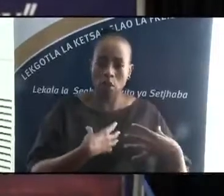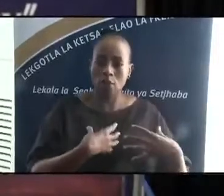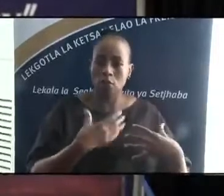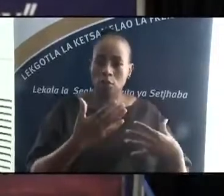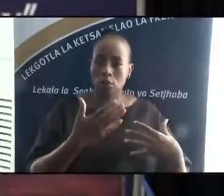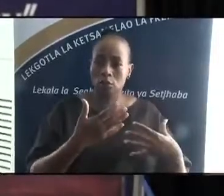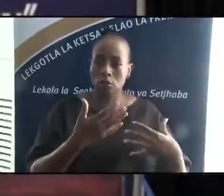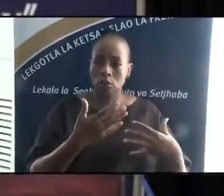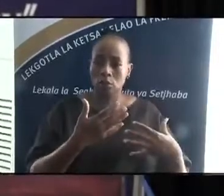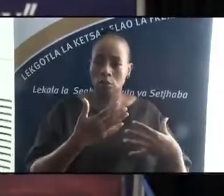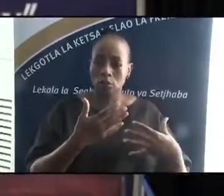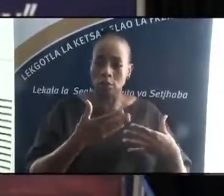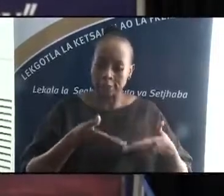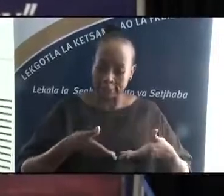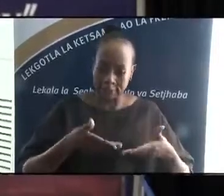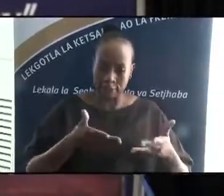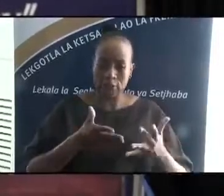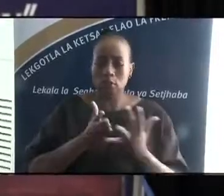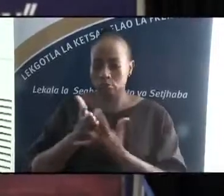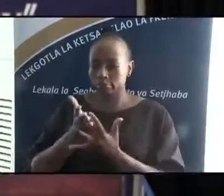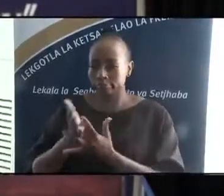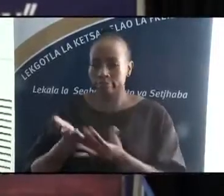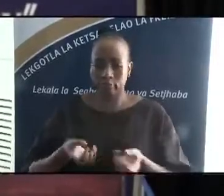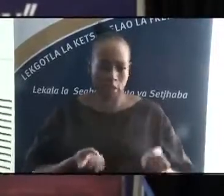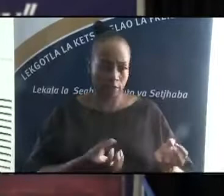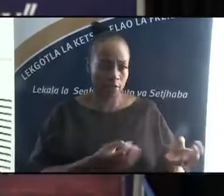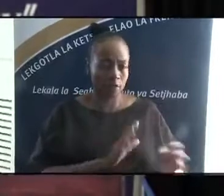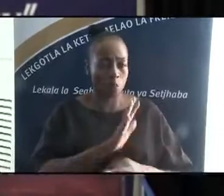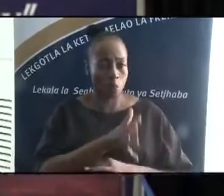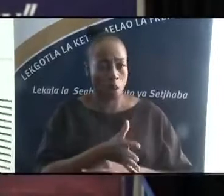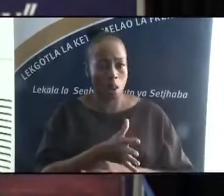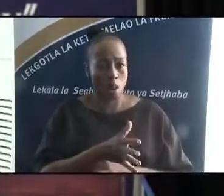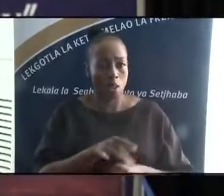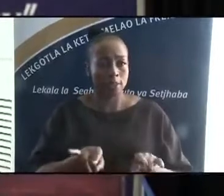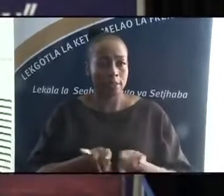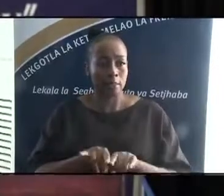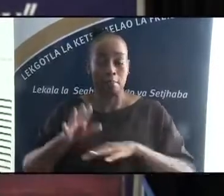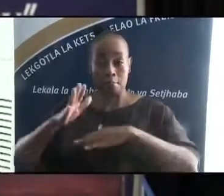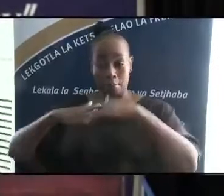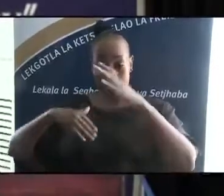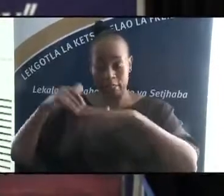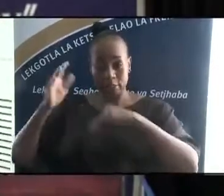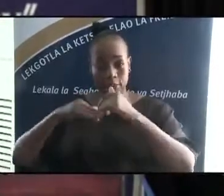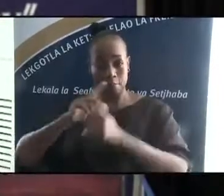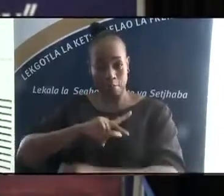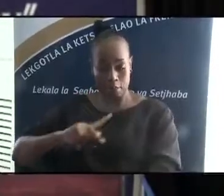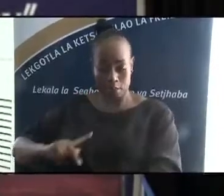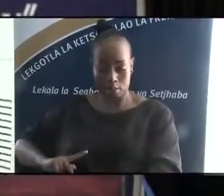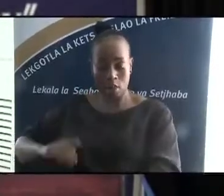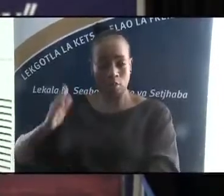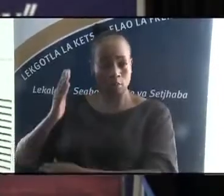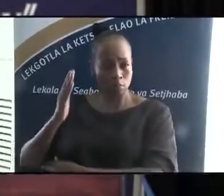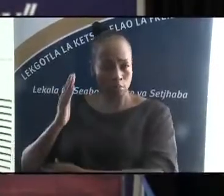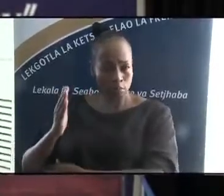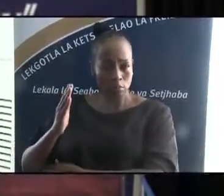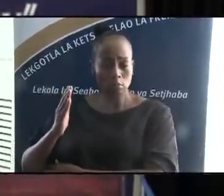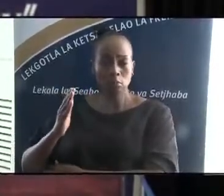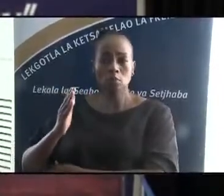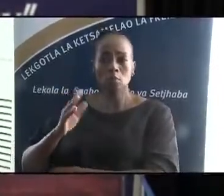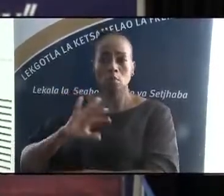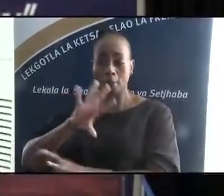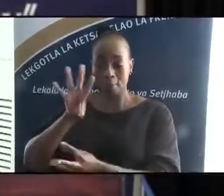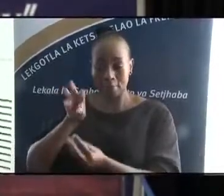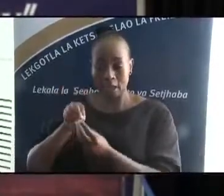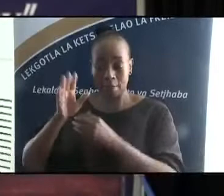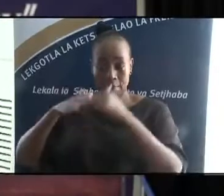swiftly deliver services to our people. On infrastructure, Honourable Premier, Honourable Speaker, the total